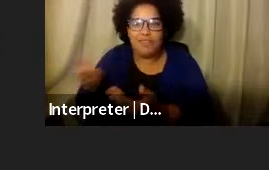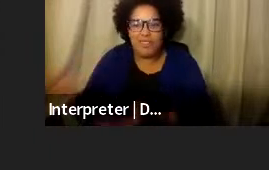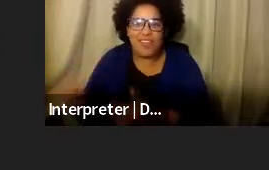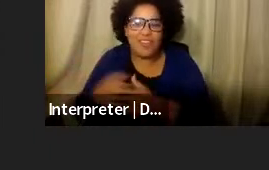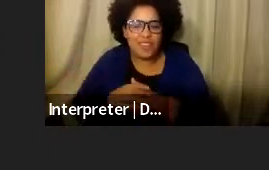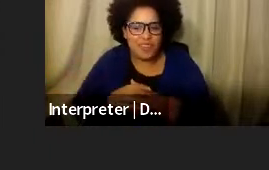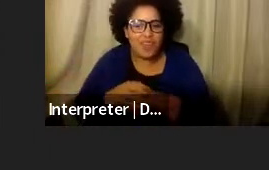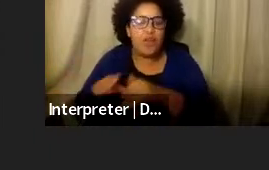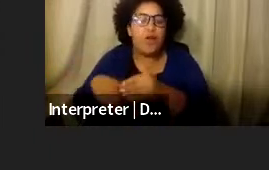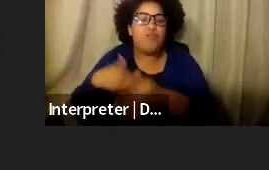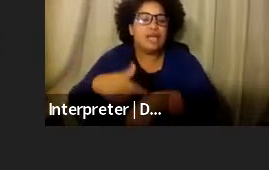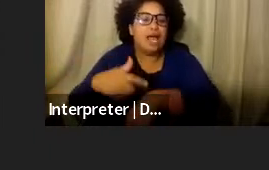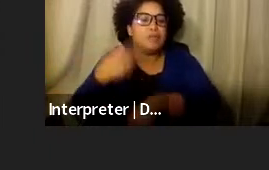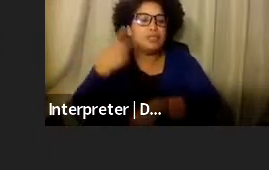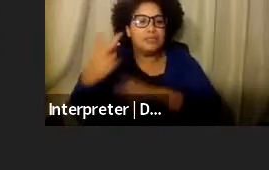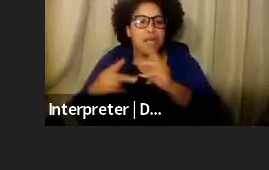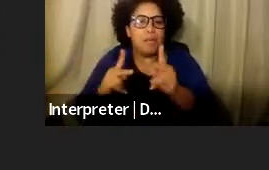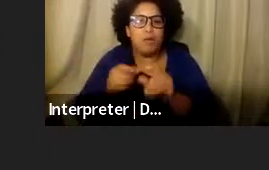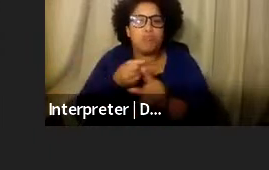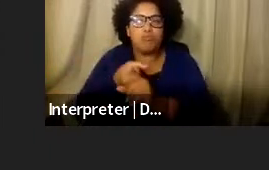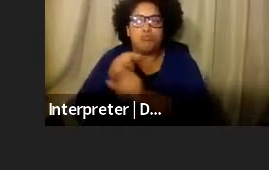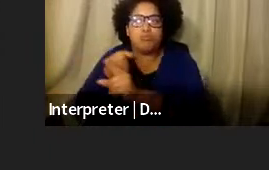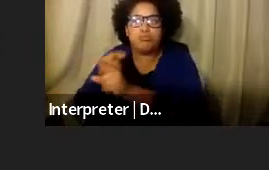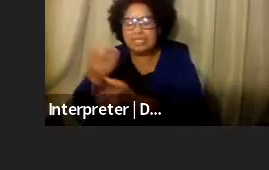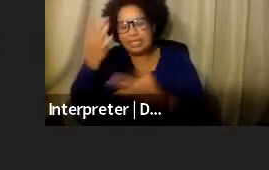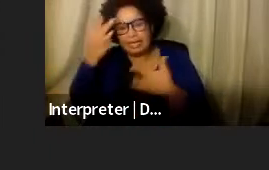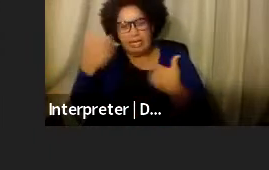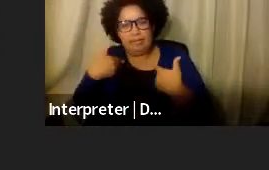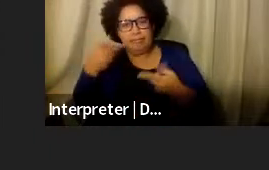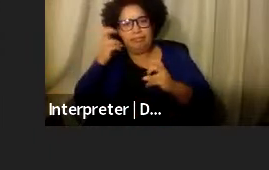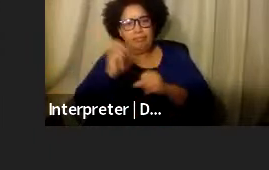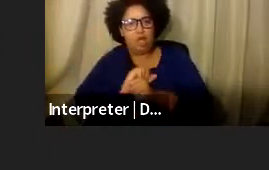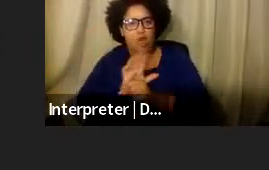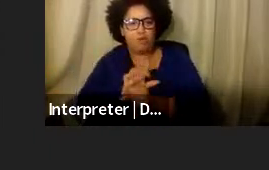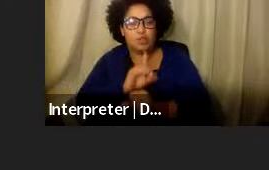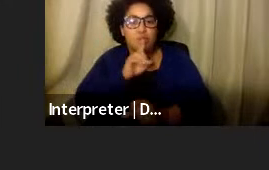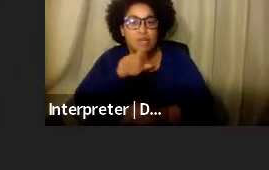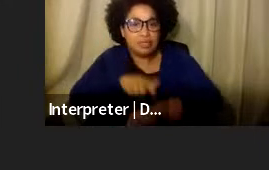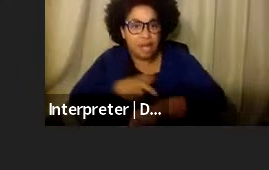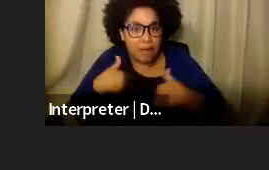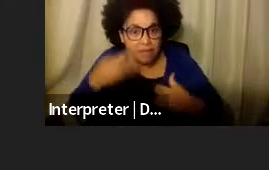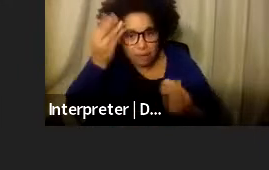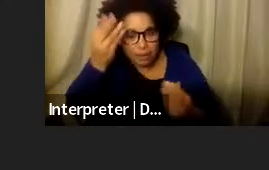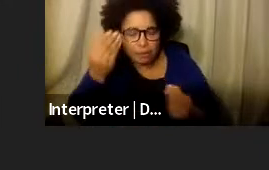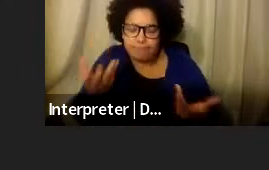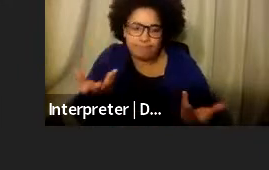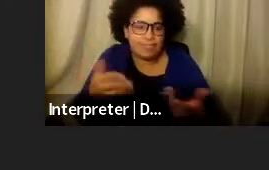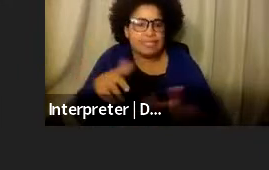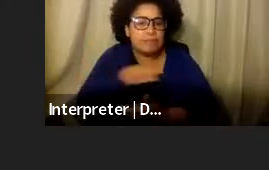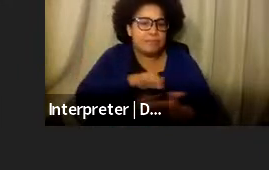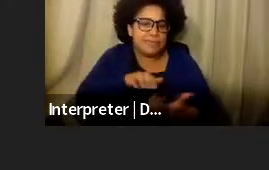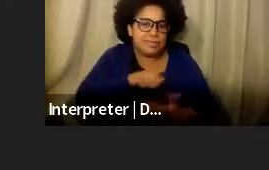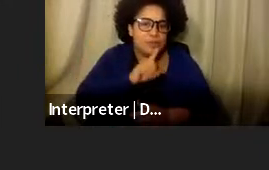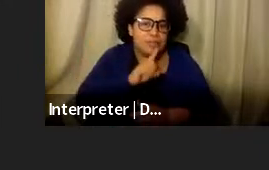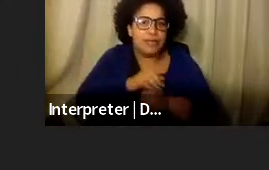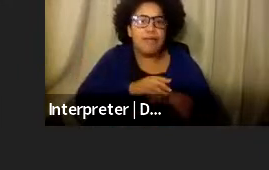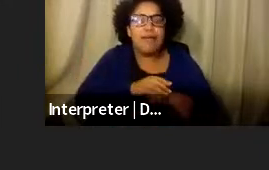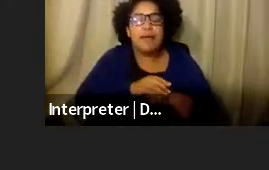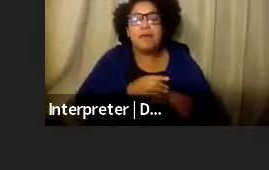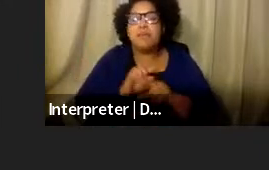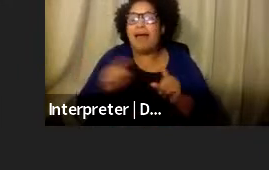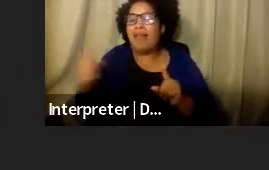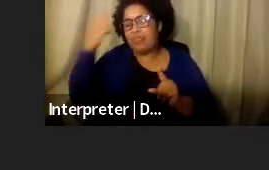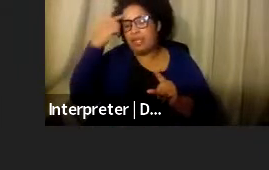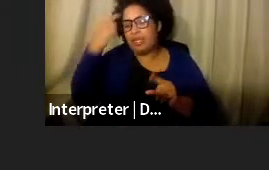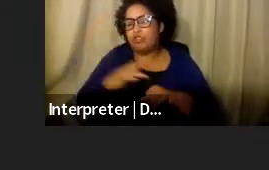over time, we see more and more people sick with COVID. And we don't have that information in real time. It's a mix, but I think these